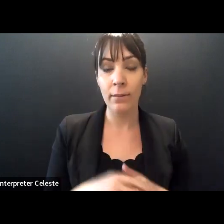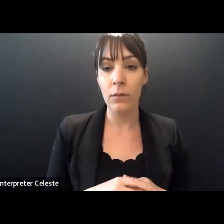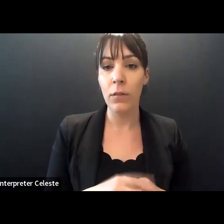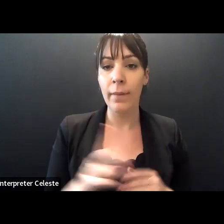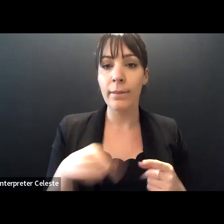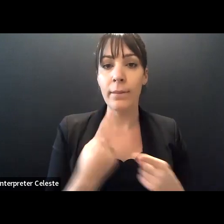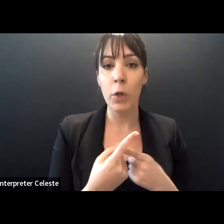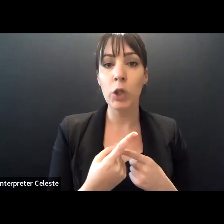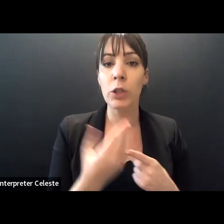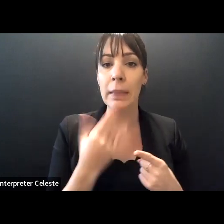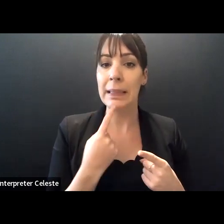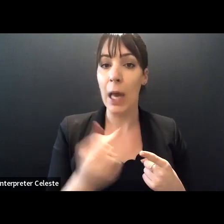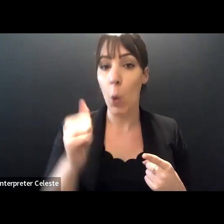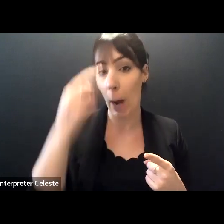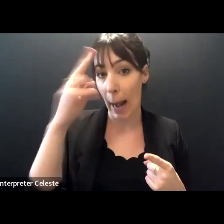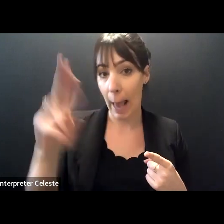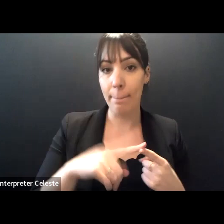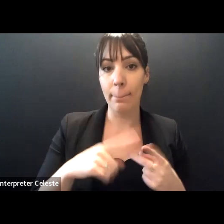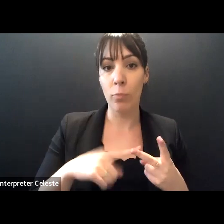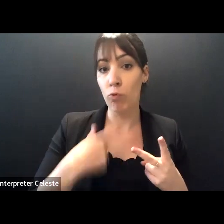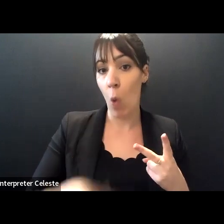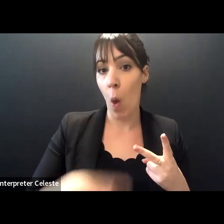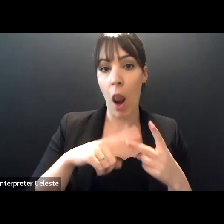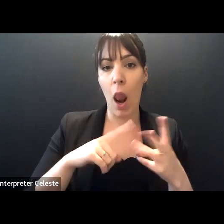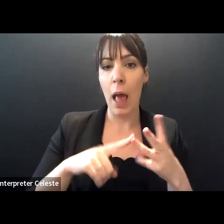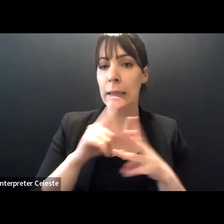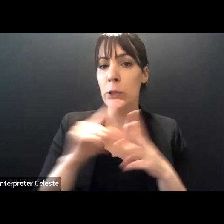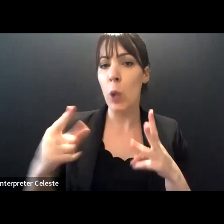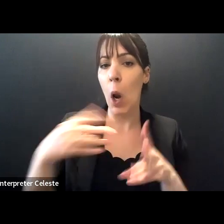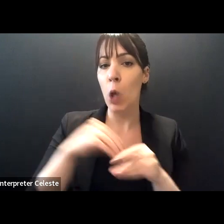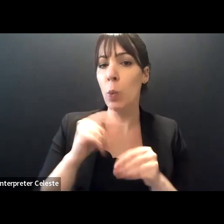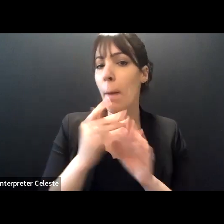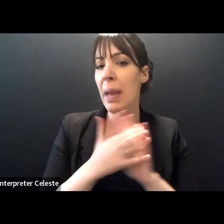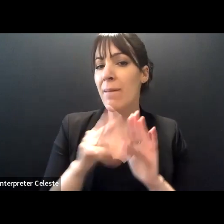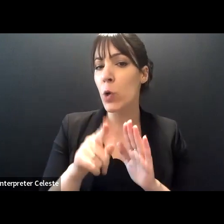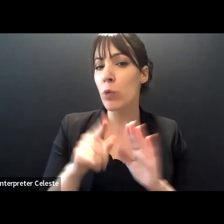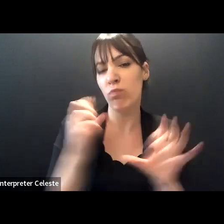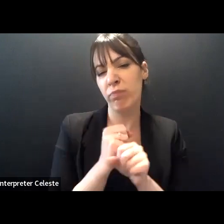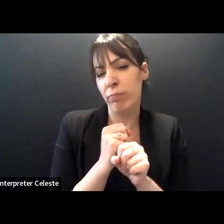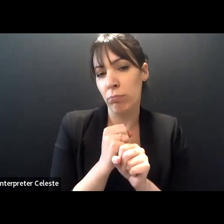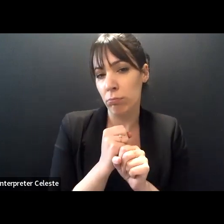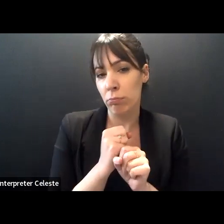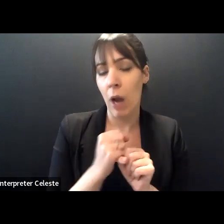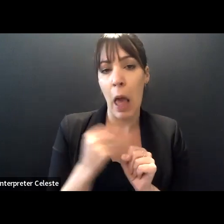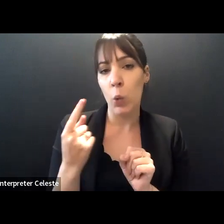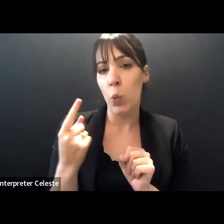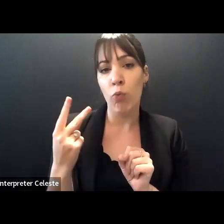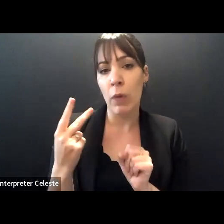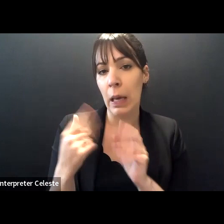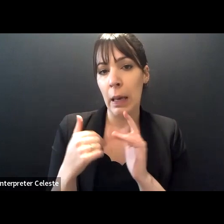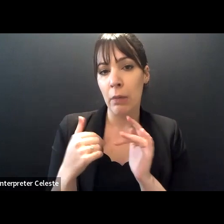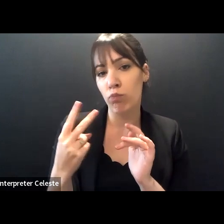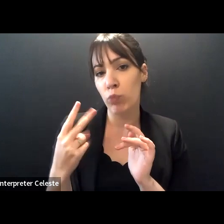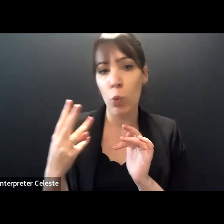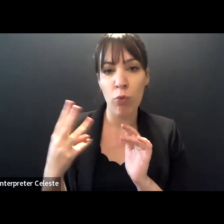who you are, what your role is, and what does digital inclusion mean for you in a short, sharp, maybe 2 or 3 minute session. So can I